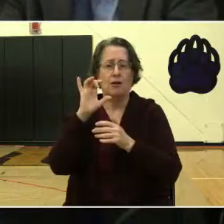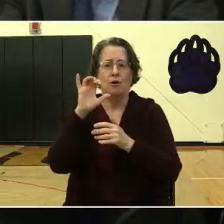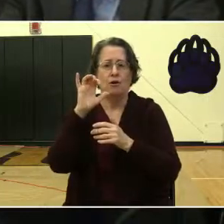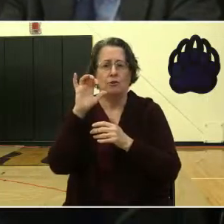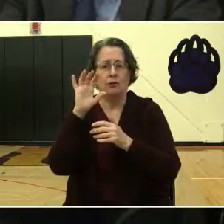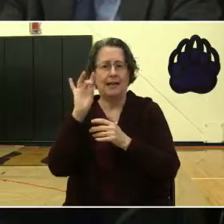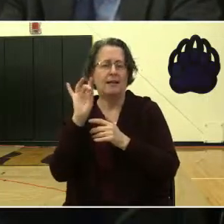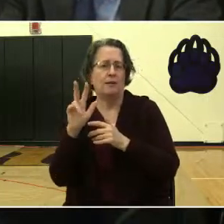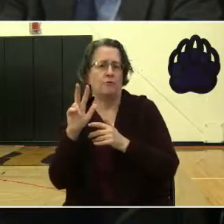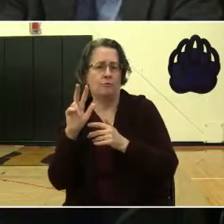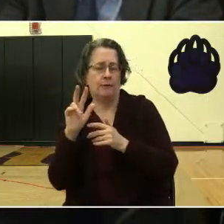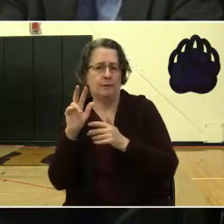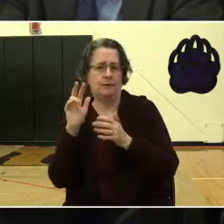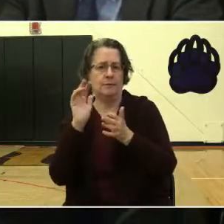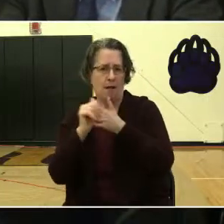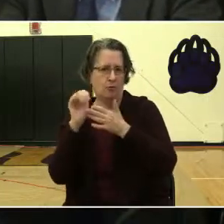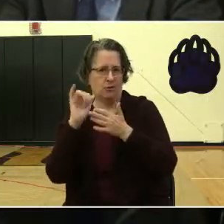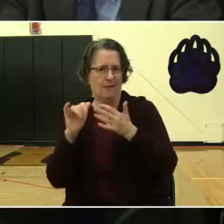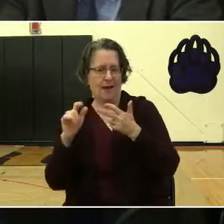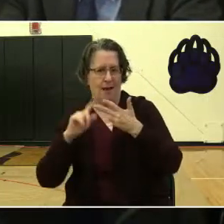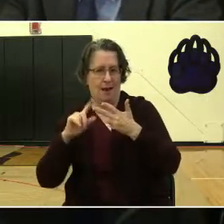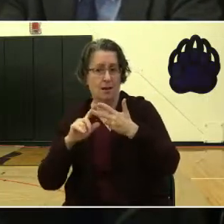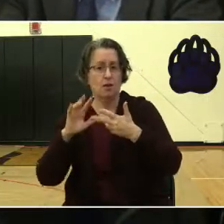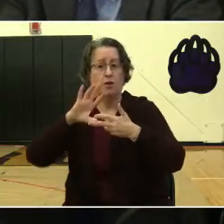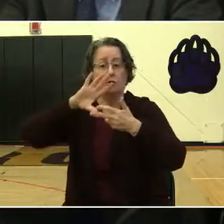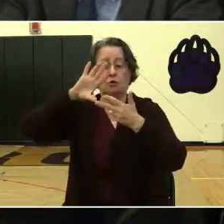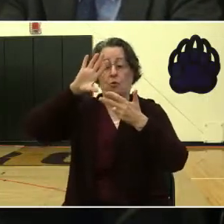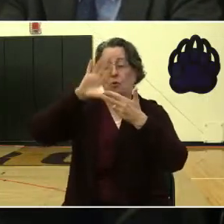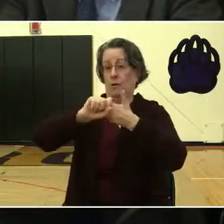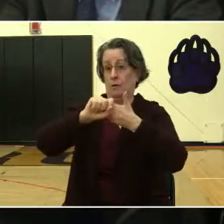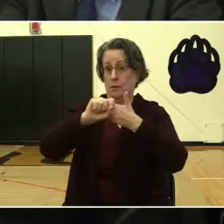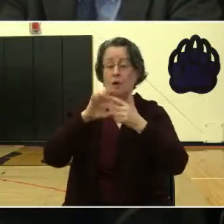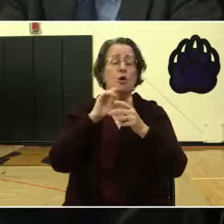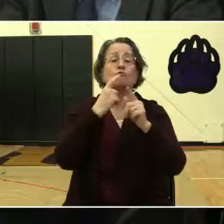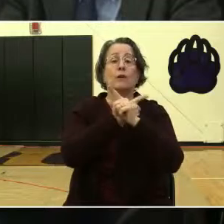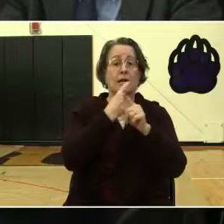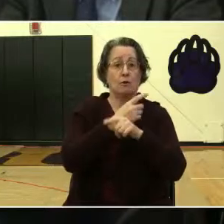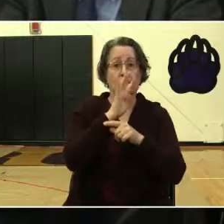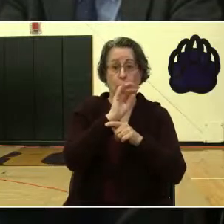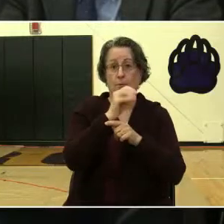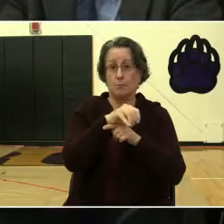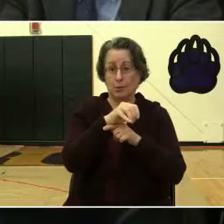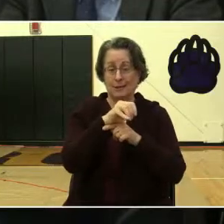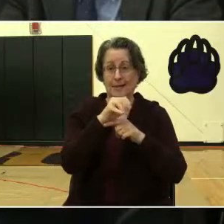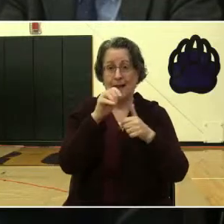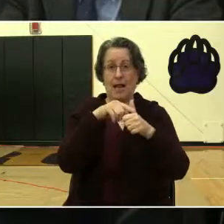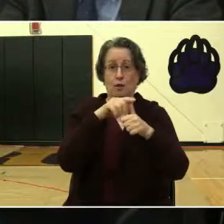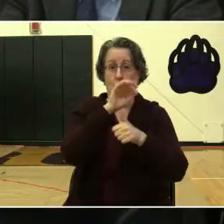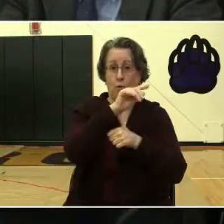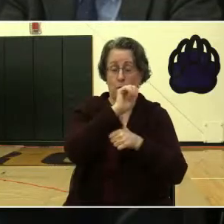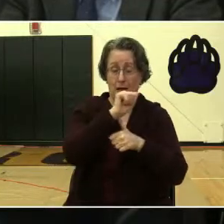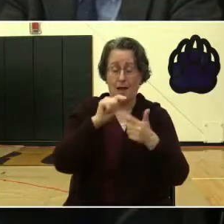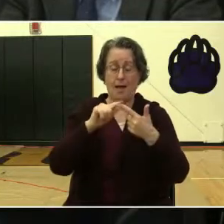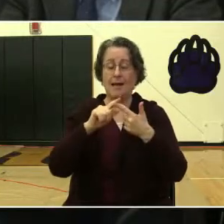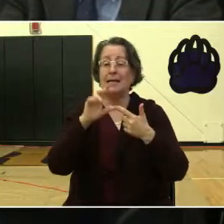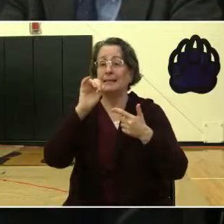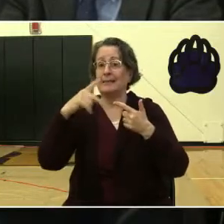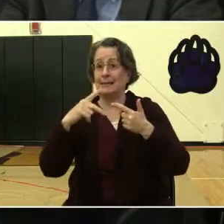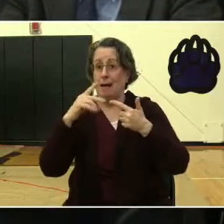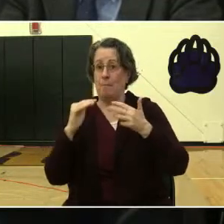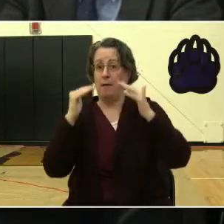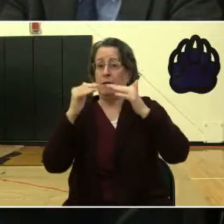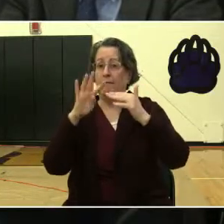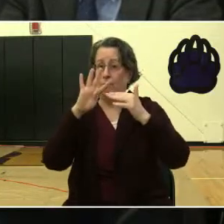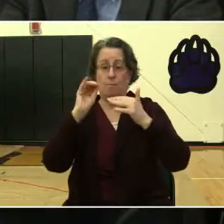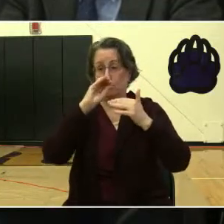so if you combine those last three categories the normal 4% step increase the compression step increase and